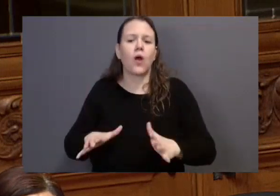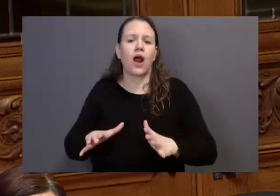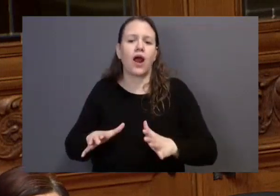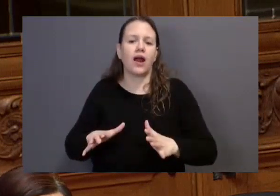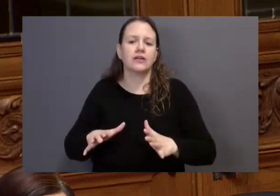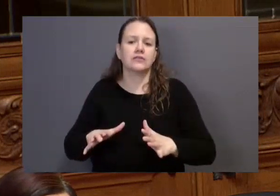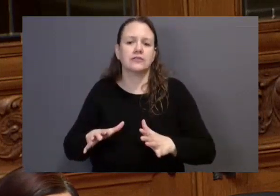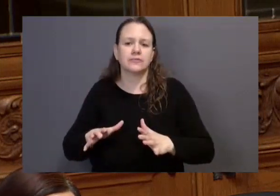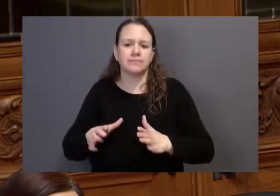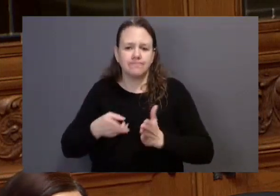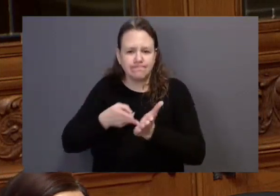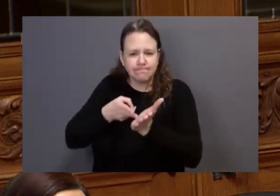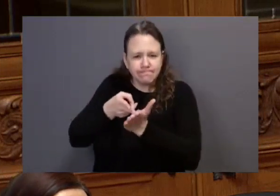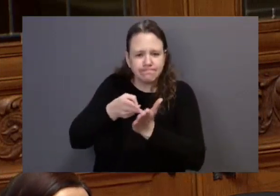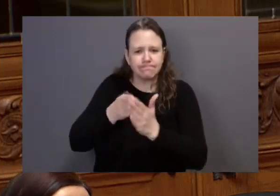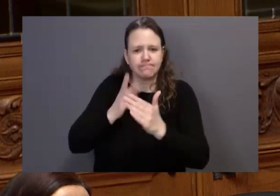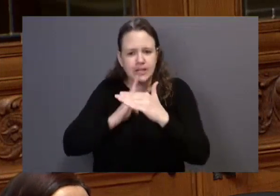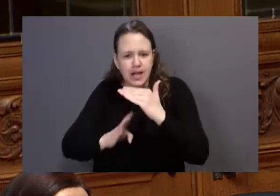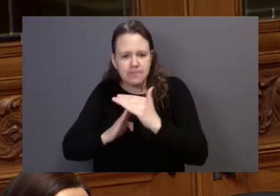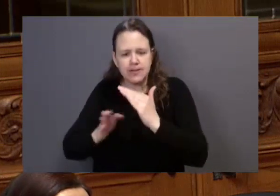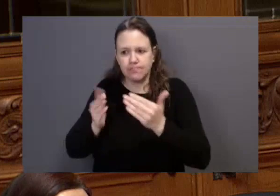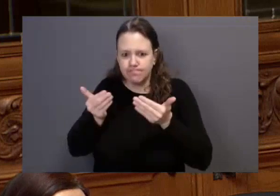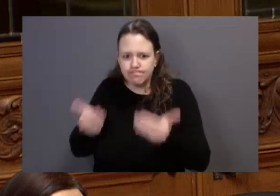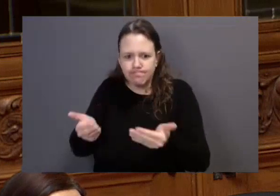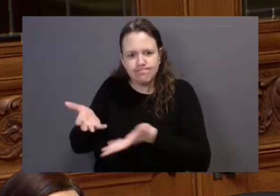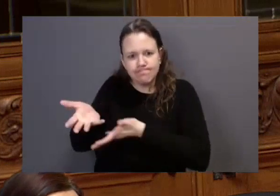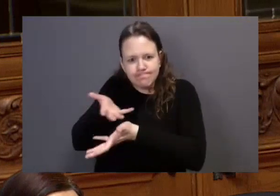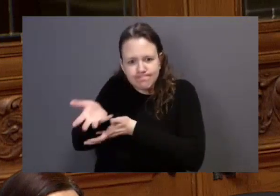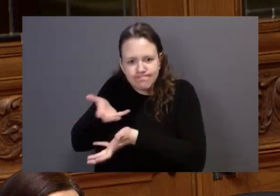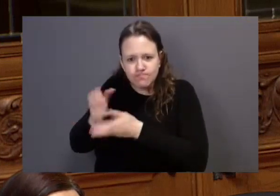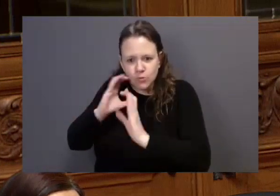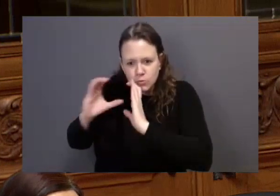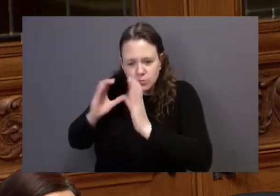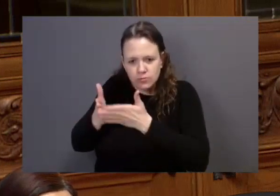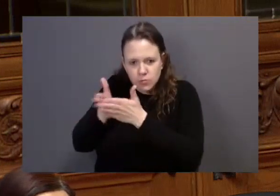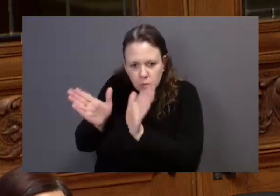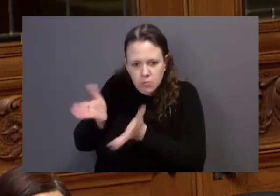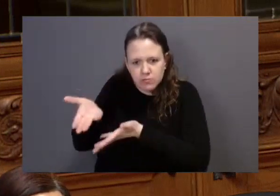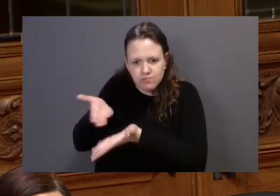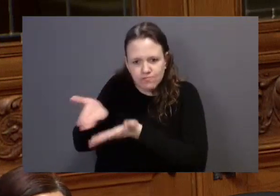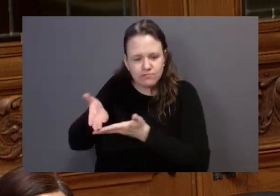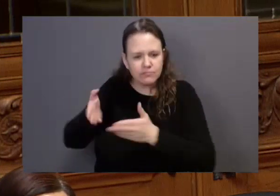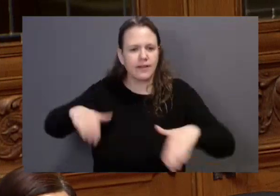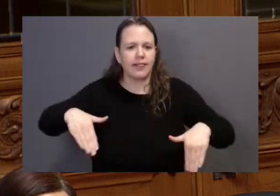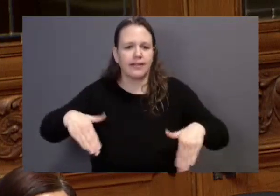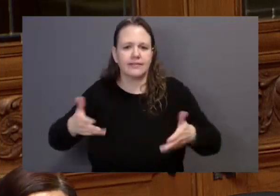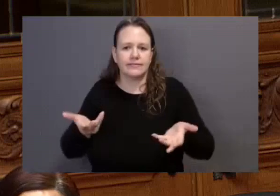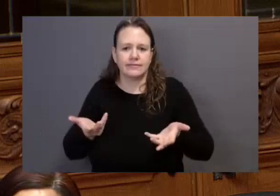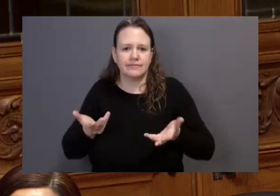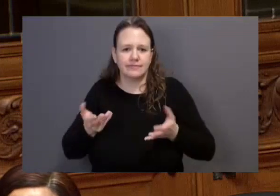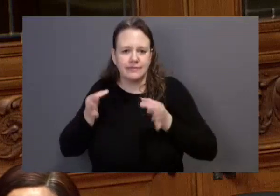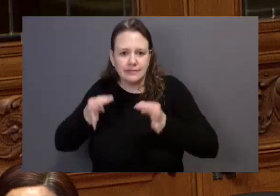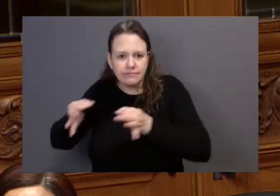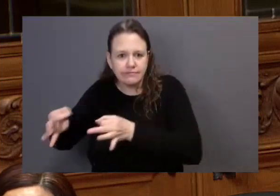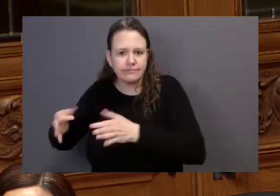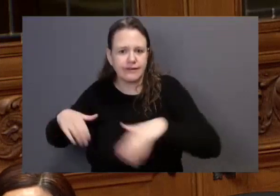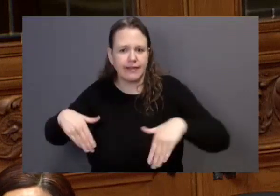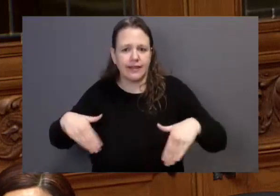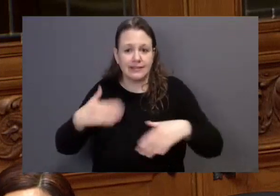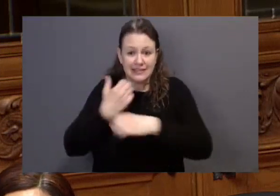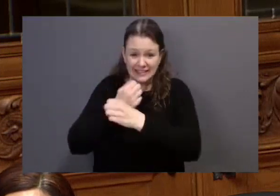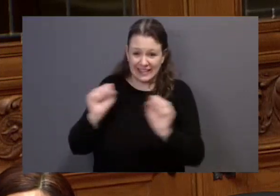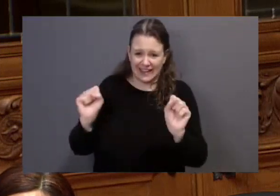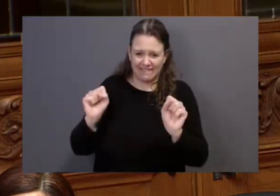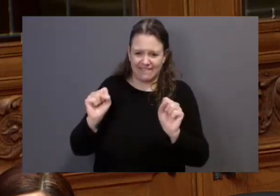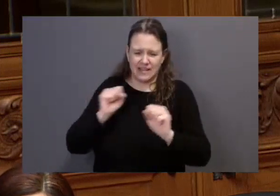continues to be up in the air. Public safety is a mess under this NDP government. Gangs are running rampant. There's new shootings every